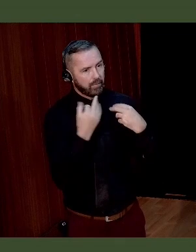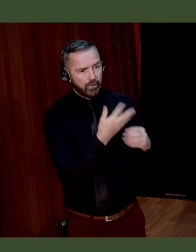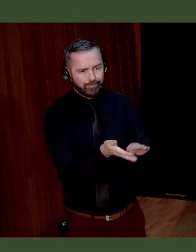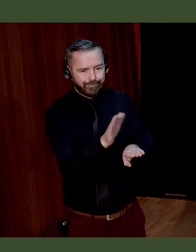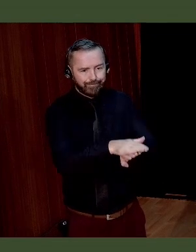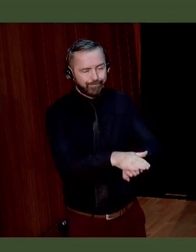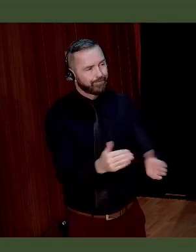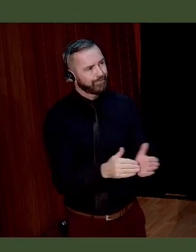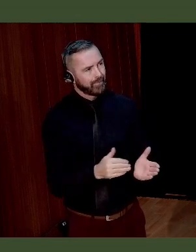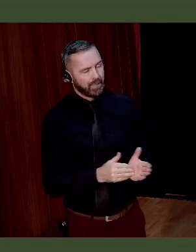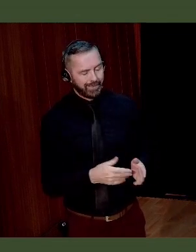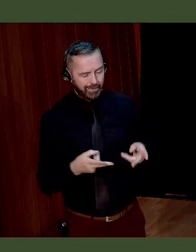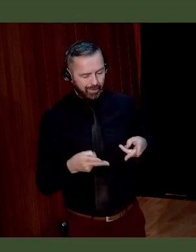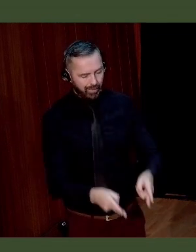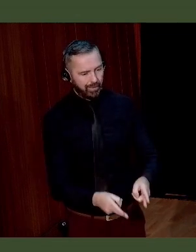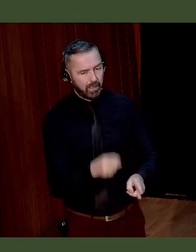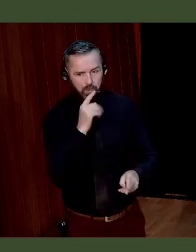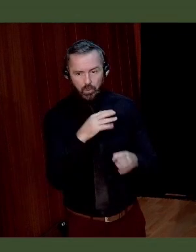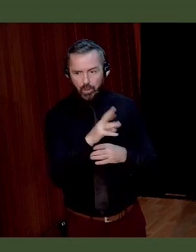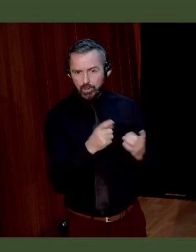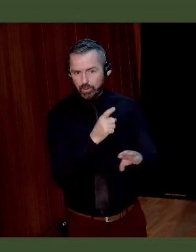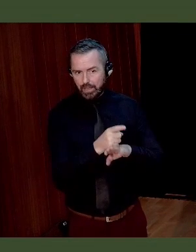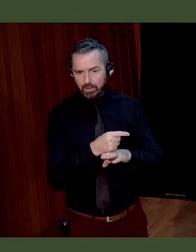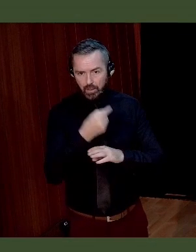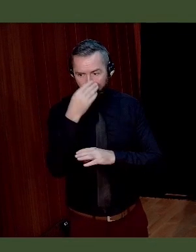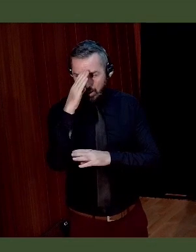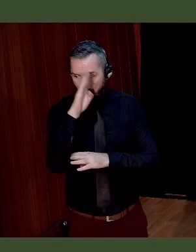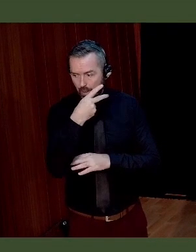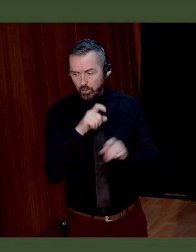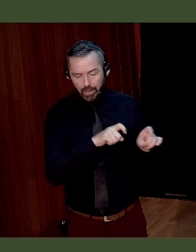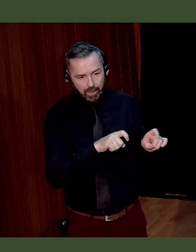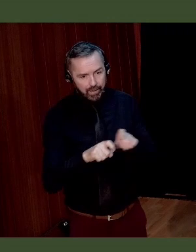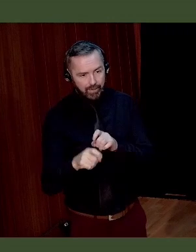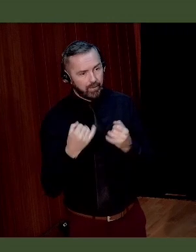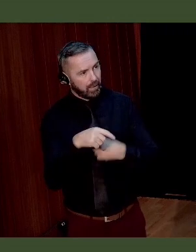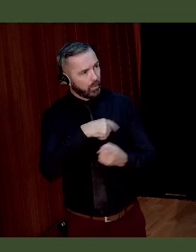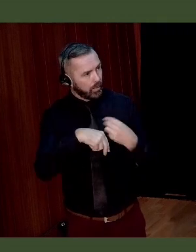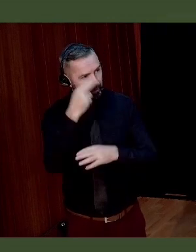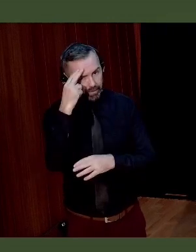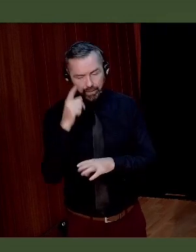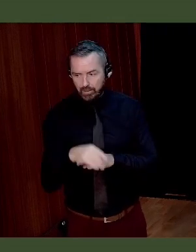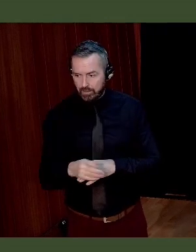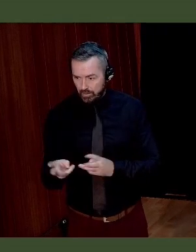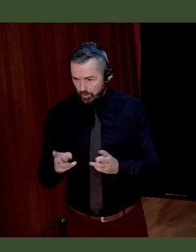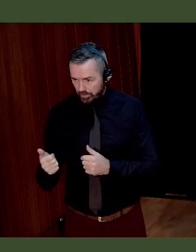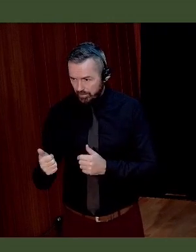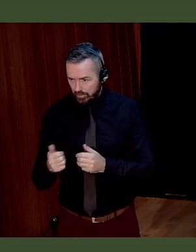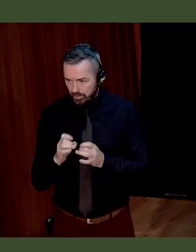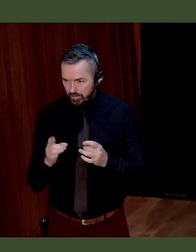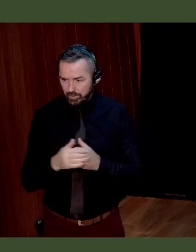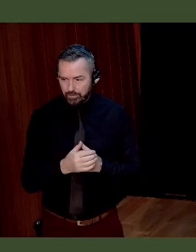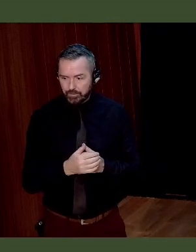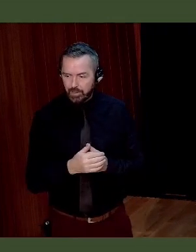death? Yes, but why would we do so? So that Ireland would live as we understood it. That Irish is